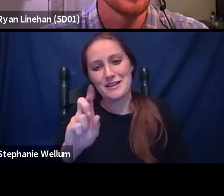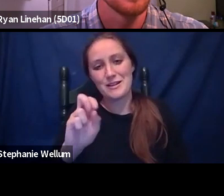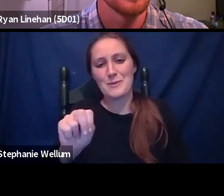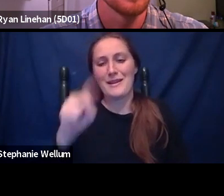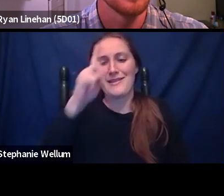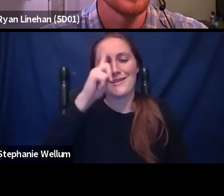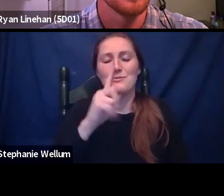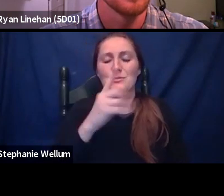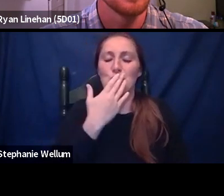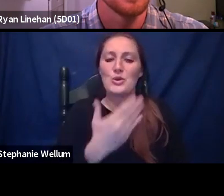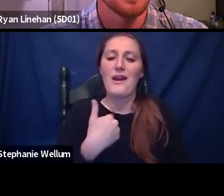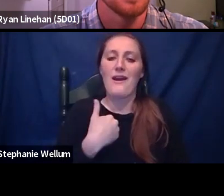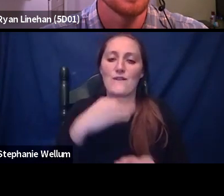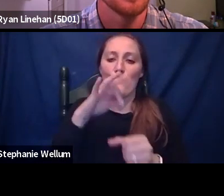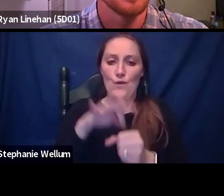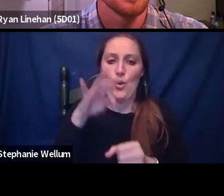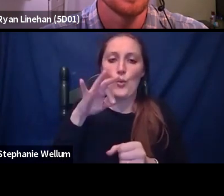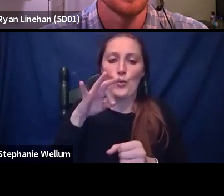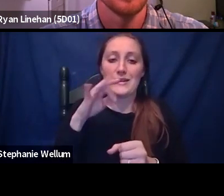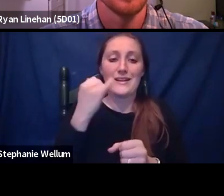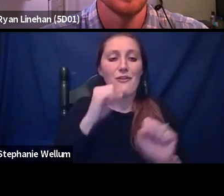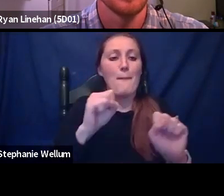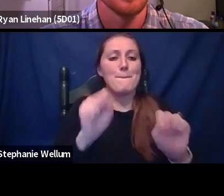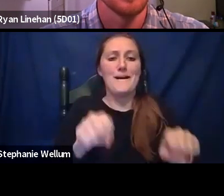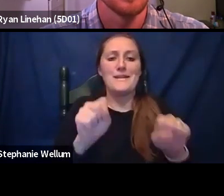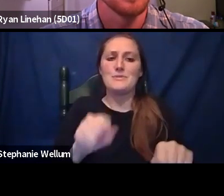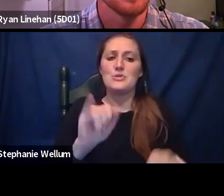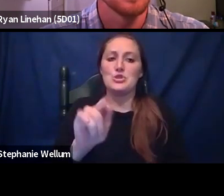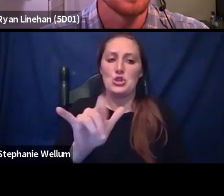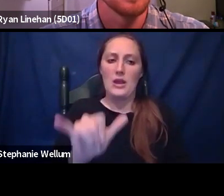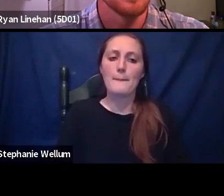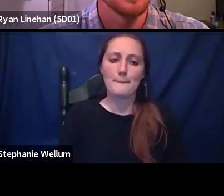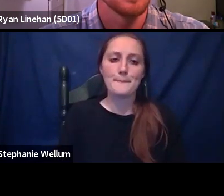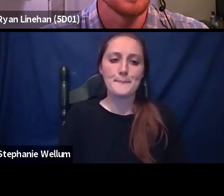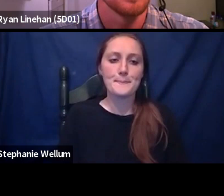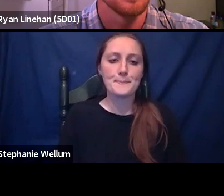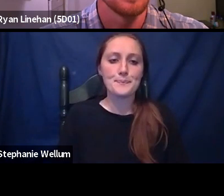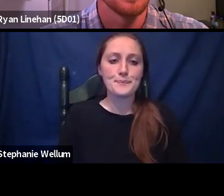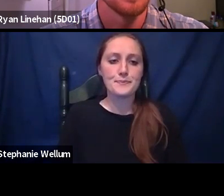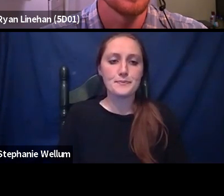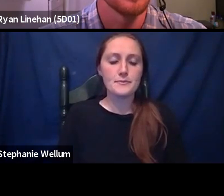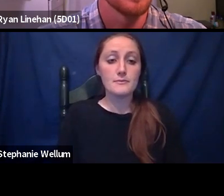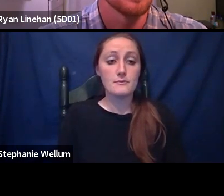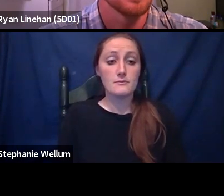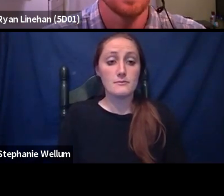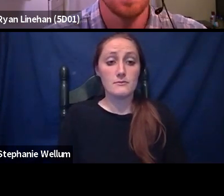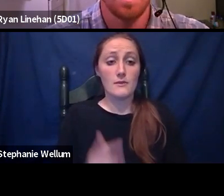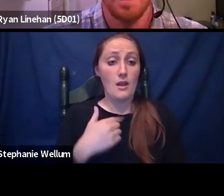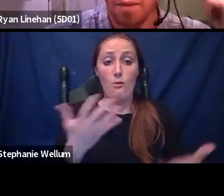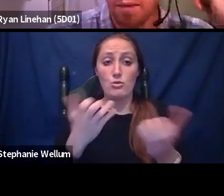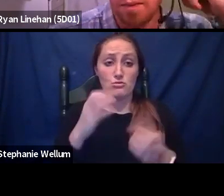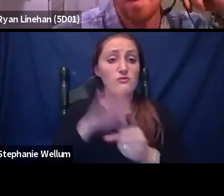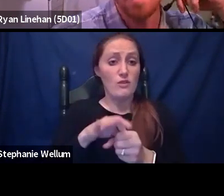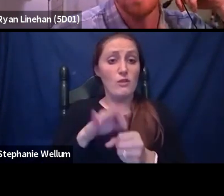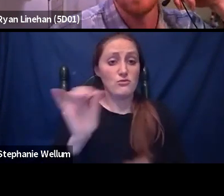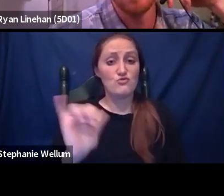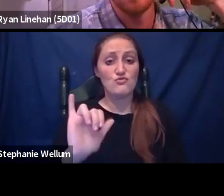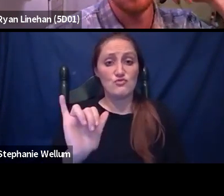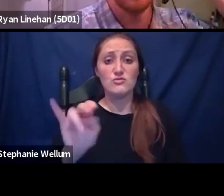a vote if we can in July. Mm-hmm. I would like to give you a vote too in July if it's